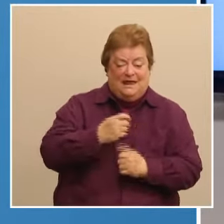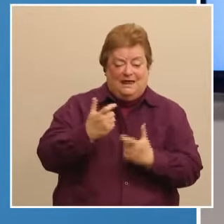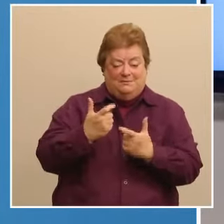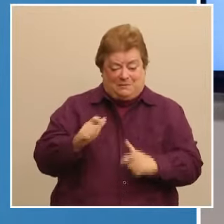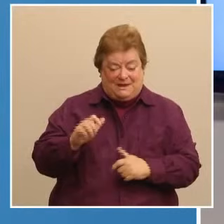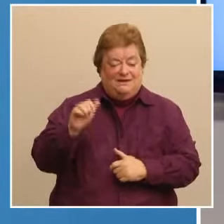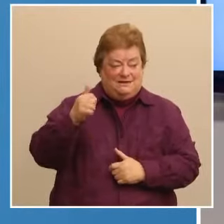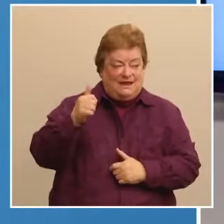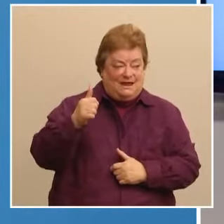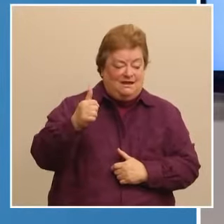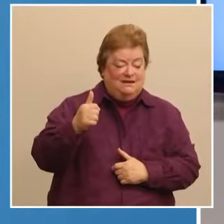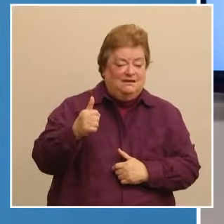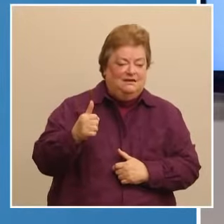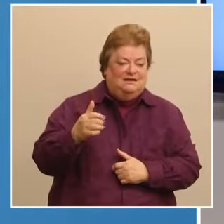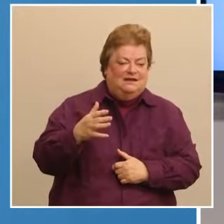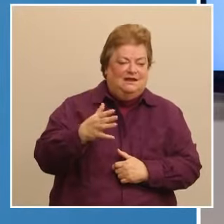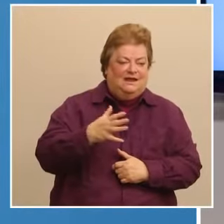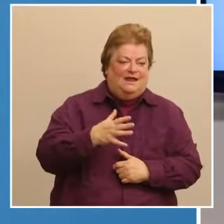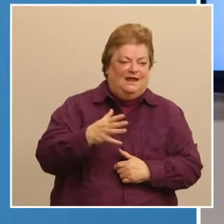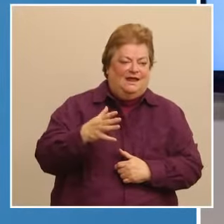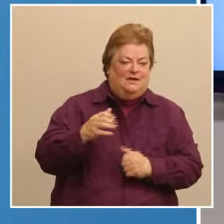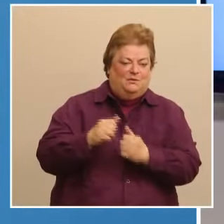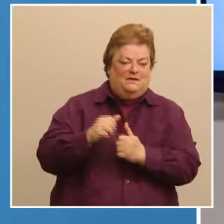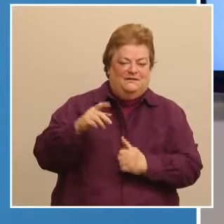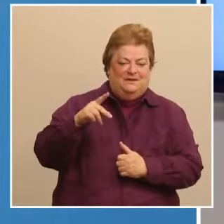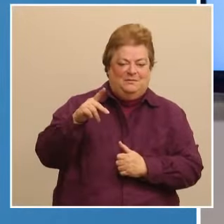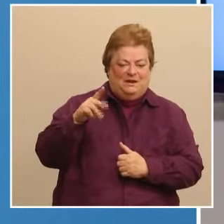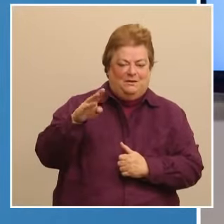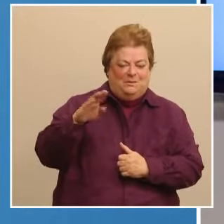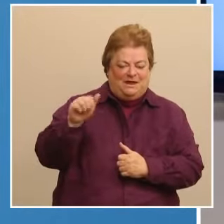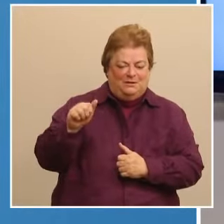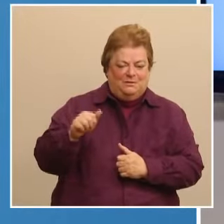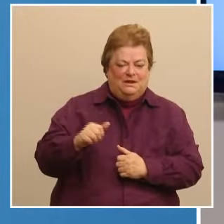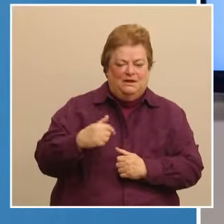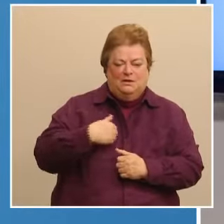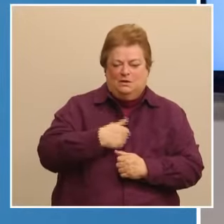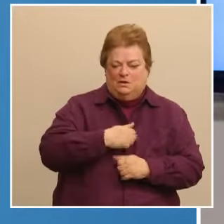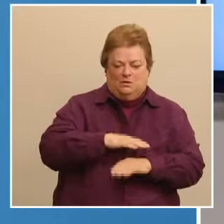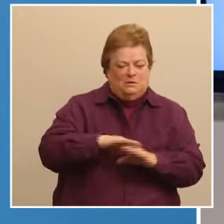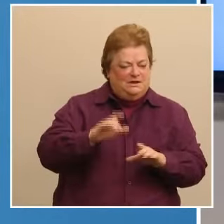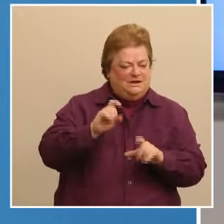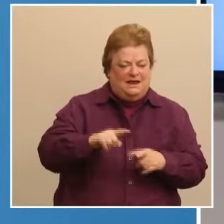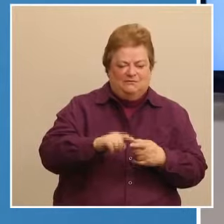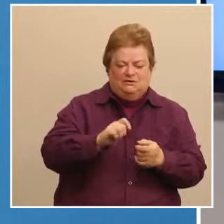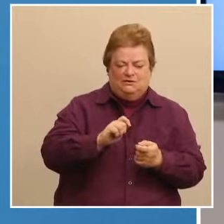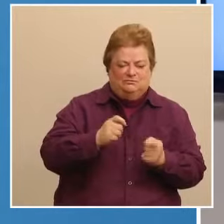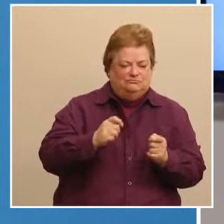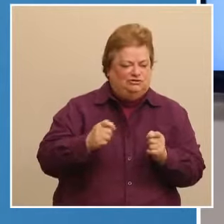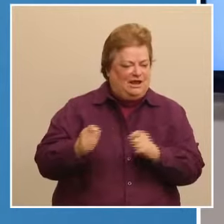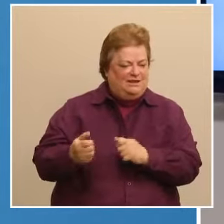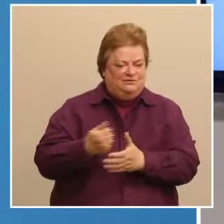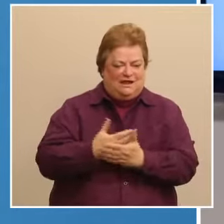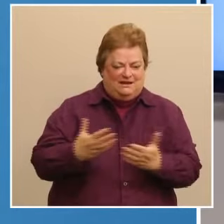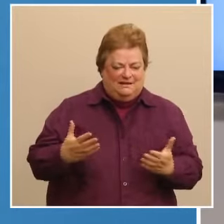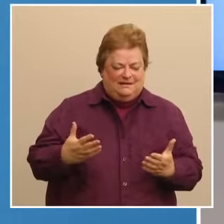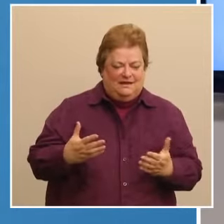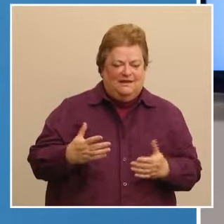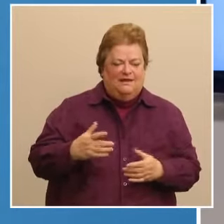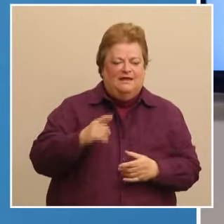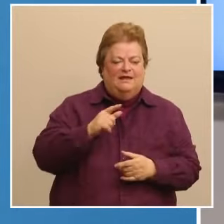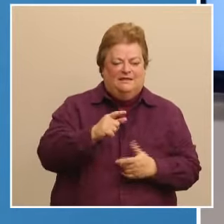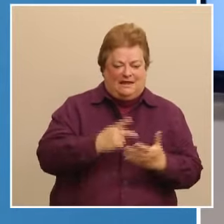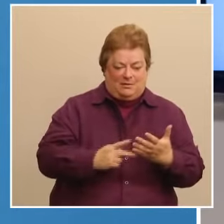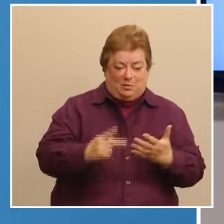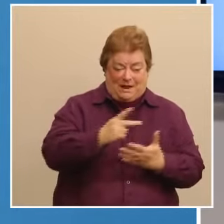Ten and with Pinnacle, and we didn't have to make any adjustments. They prioritized